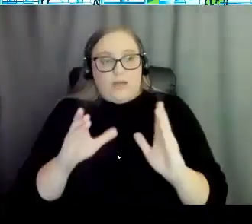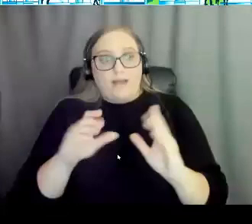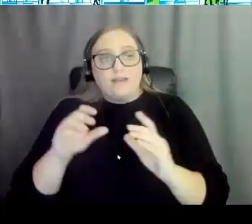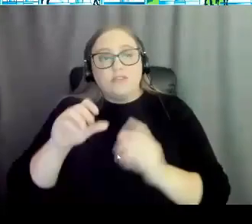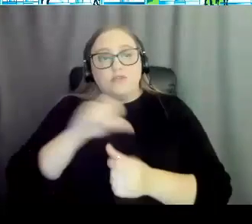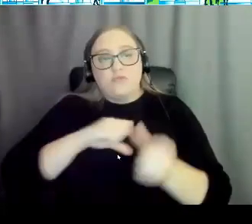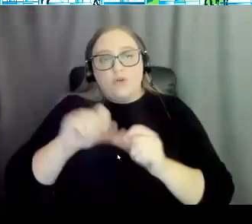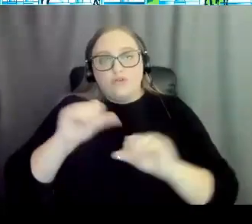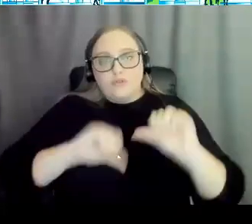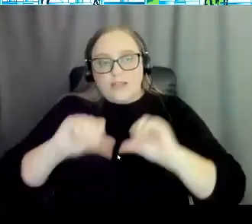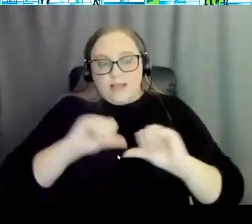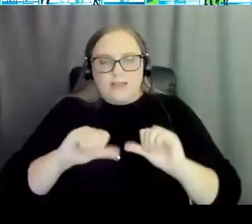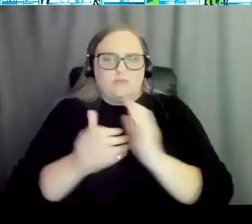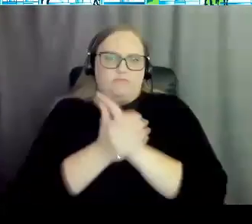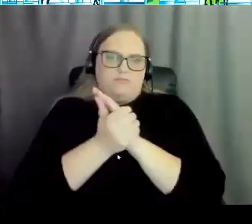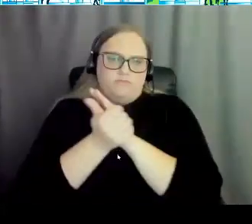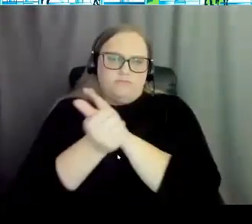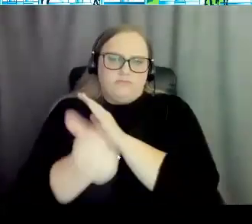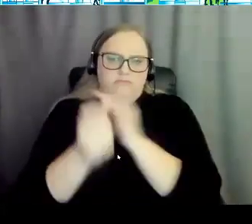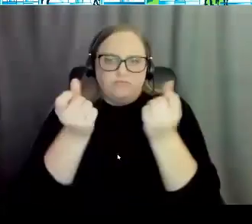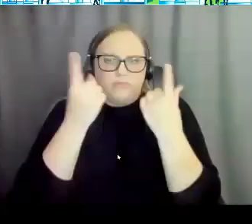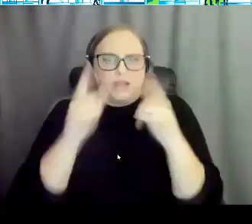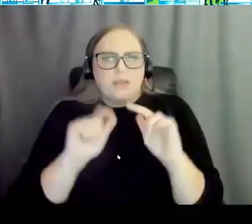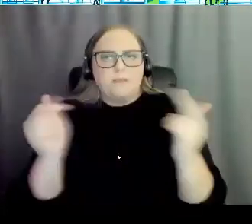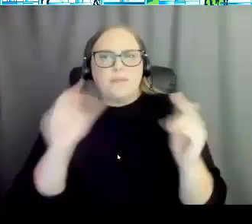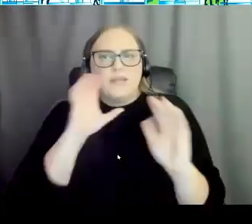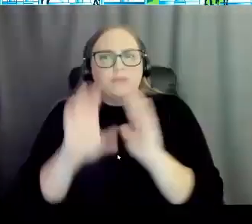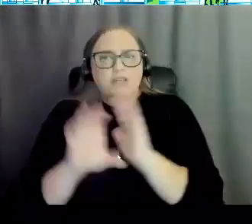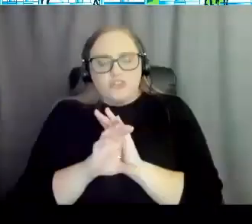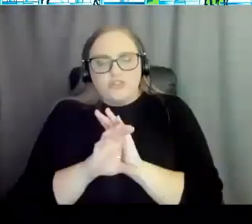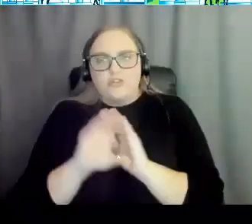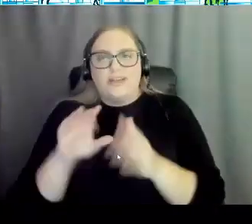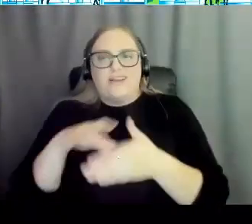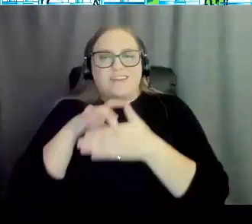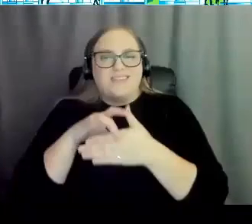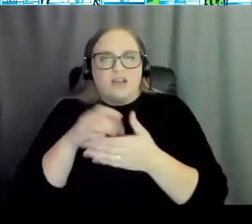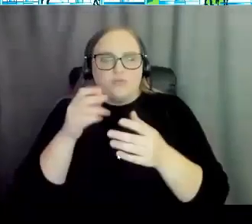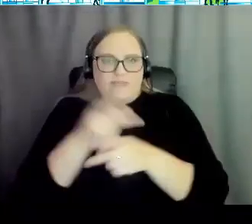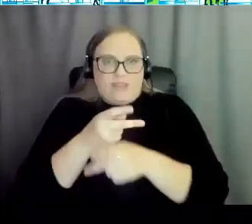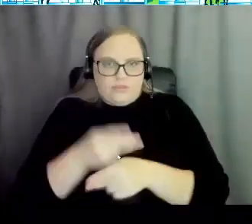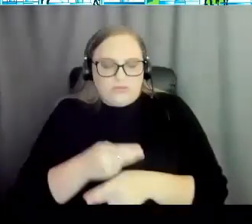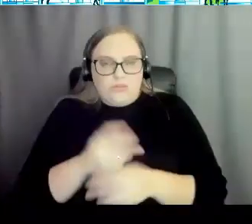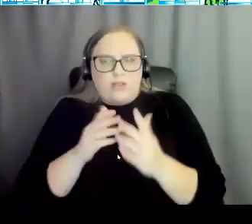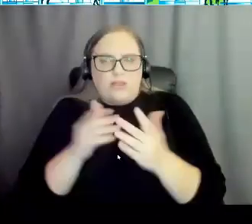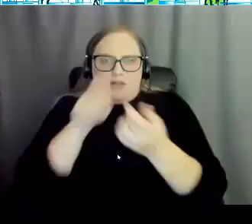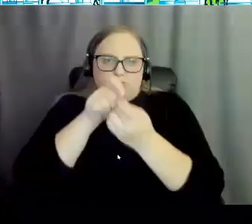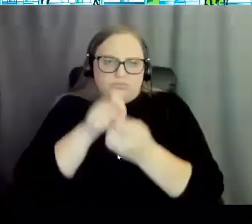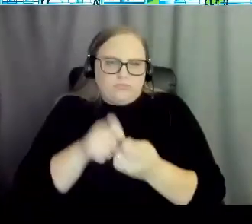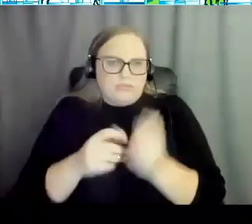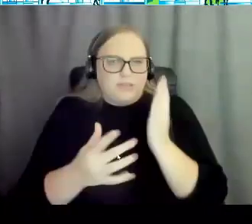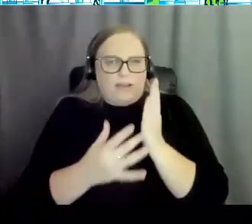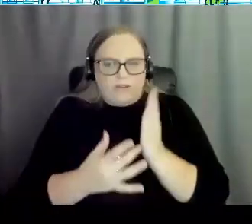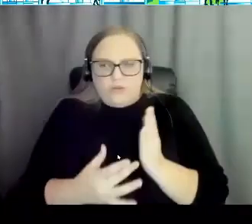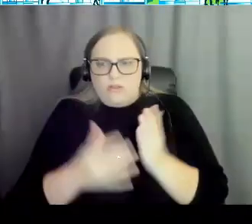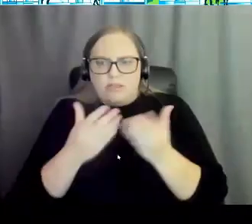at kind of understanding the big picture and understanding contextual factors. So there's a lot of very detailed technical things